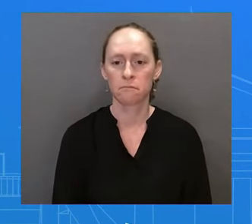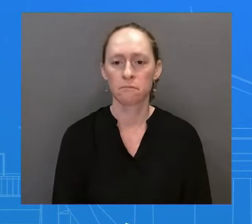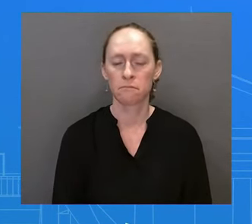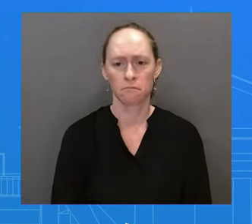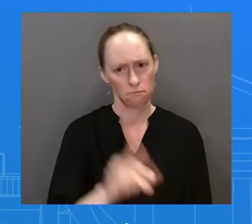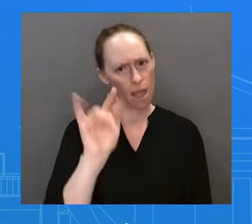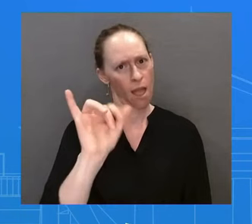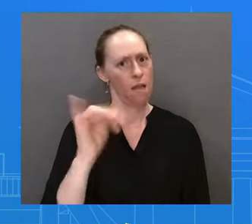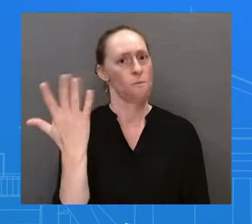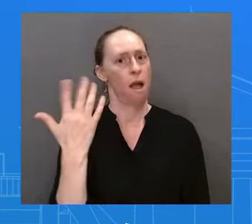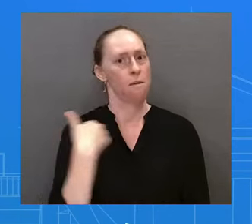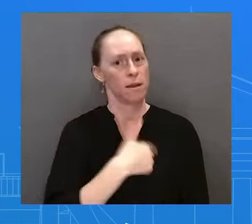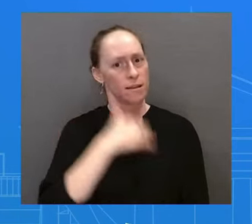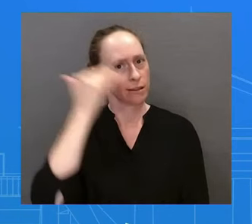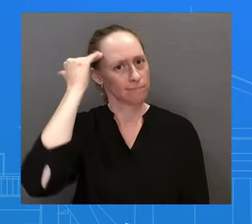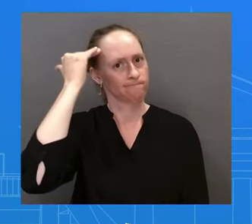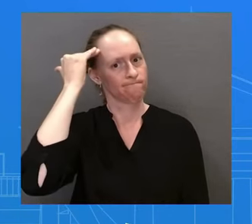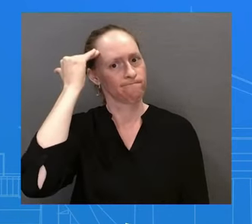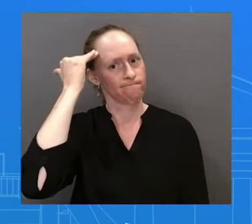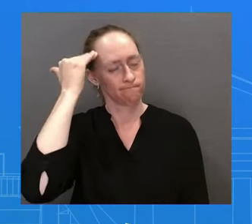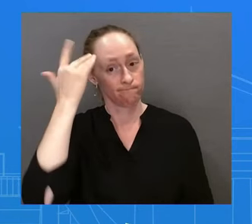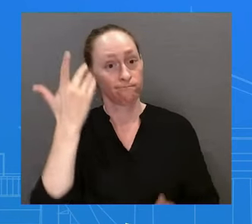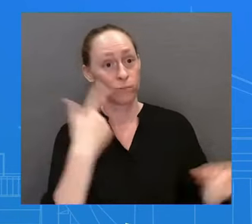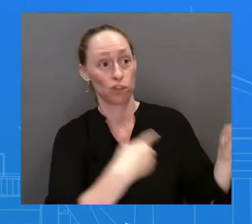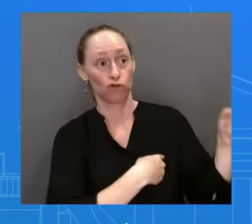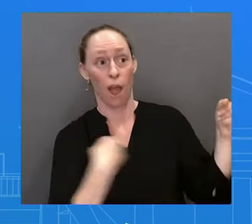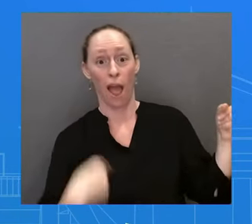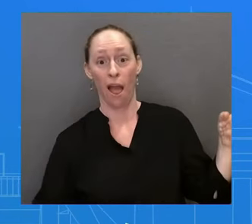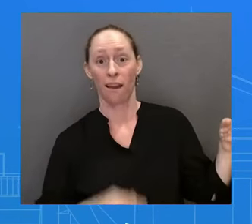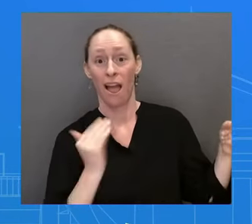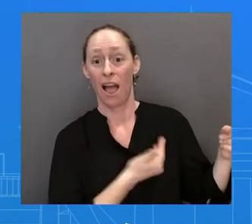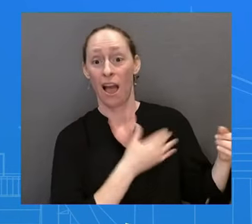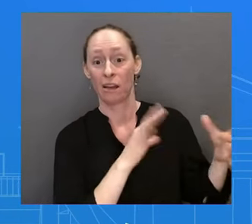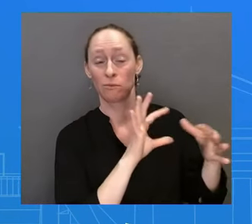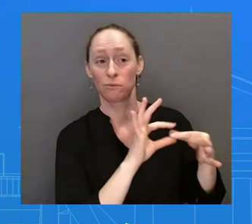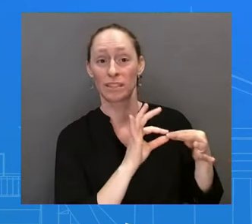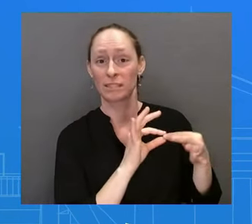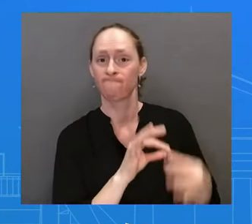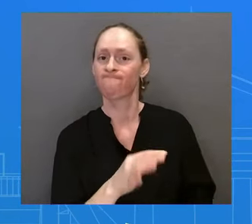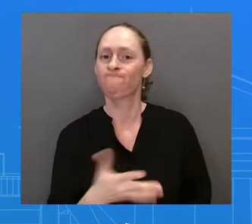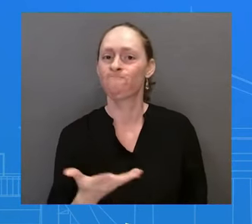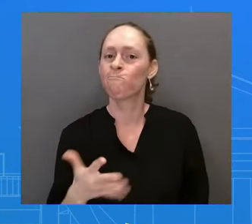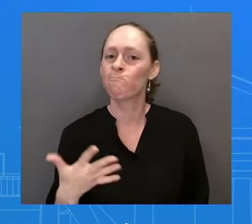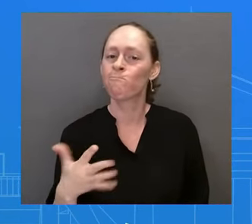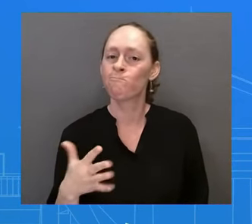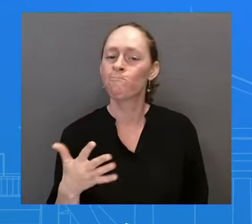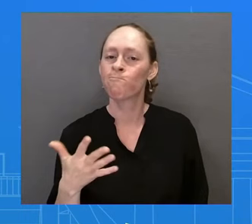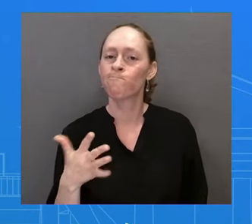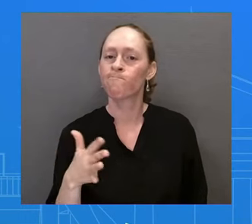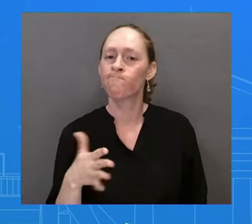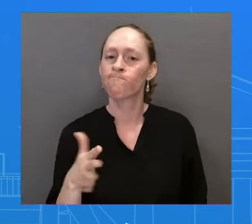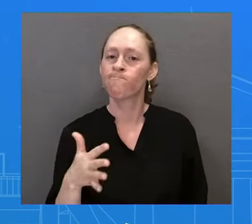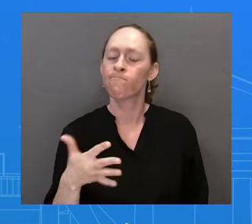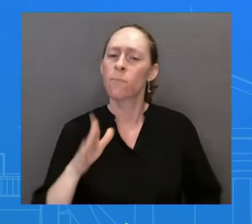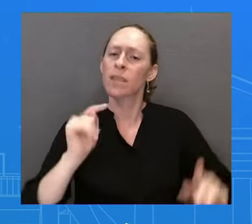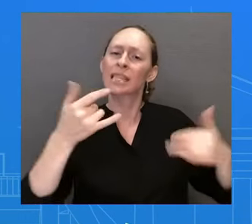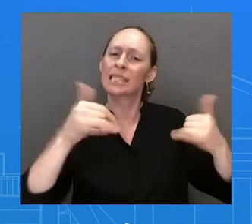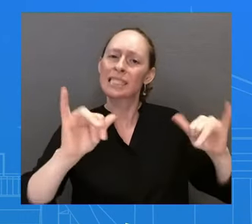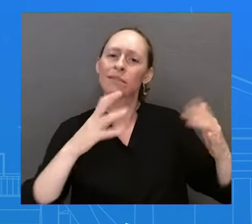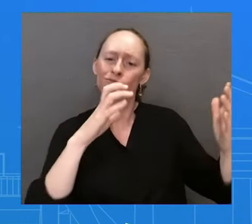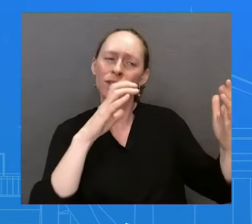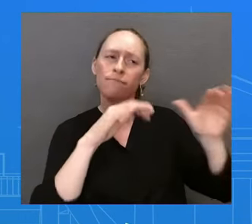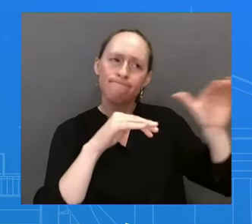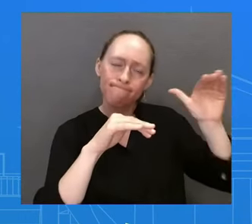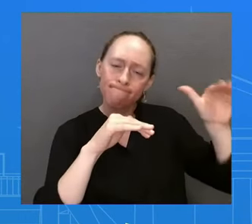now. And nothing's changed about the fact that the president wants to keep the lines of communication open with the PRC. And we talked about this last week,